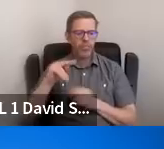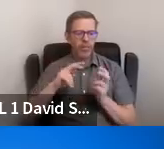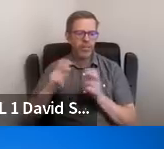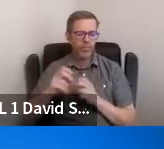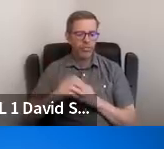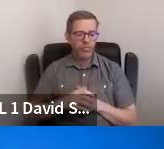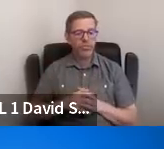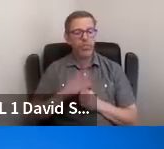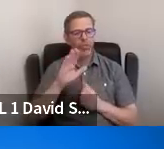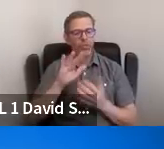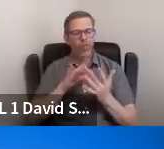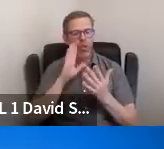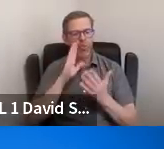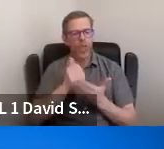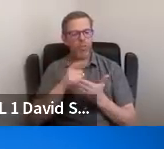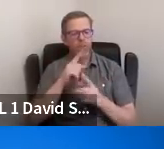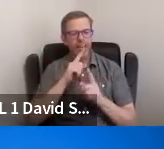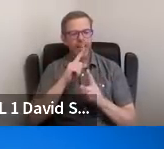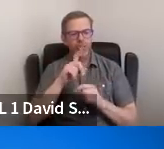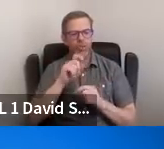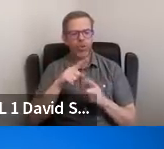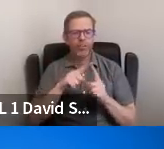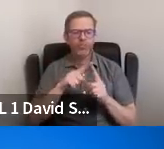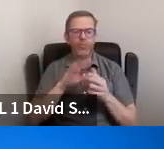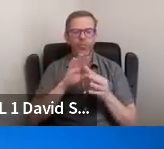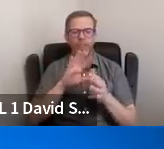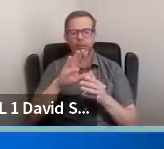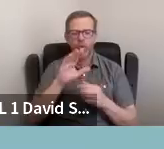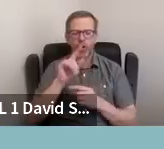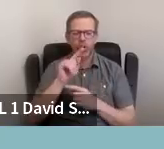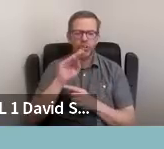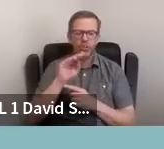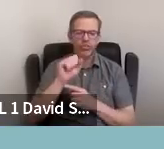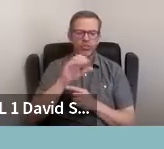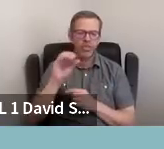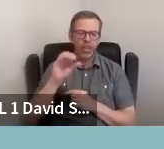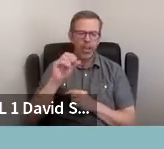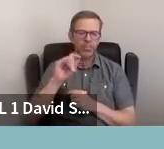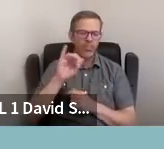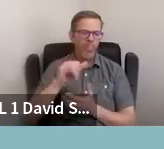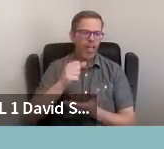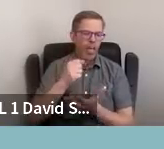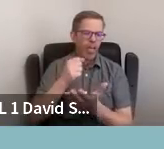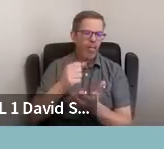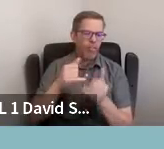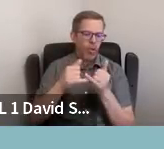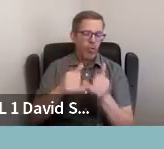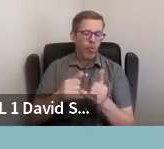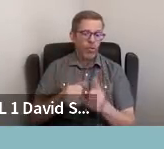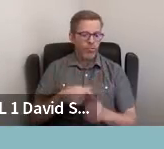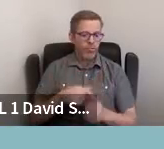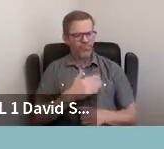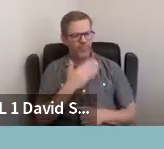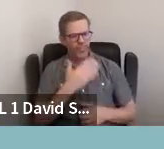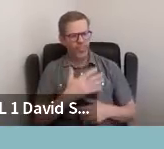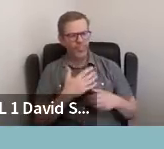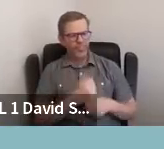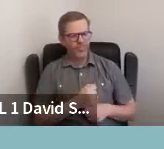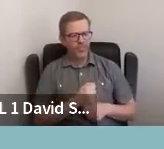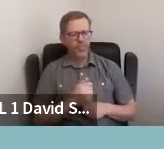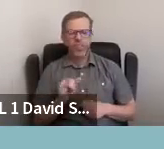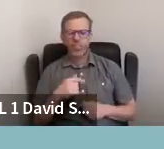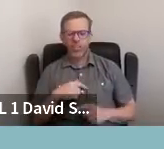to help answer questions related to the terms and conditions of the award. That's a great summary. I'll also put in a plug for